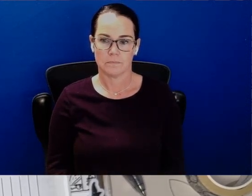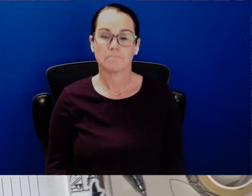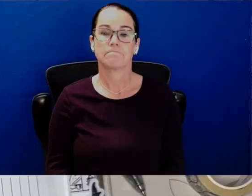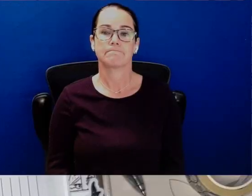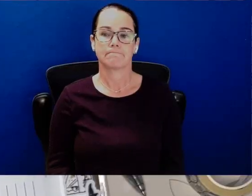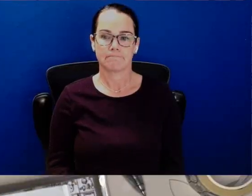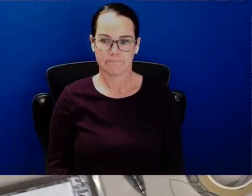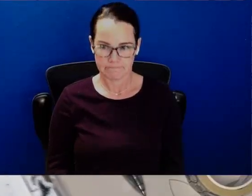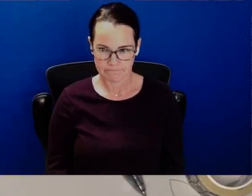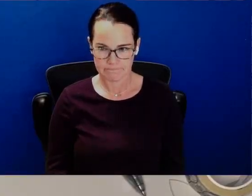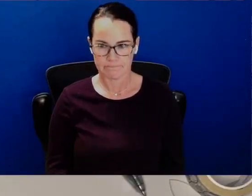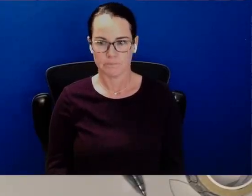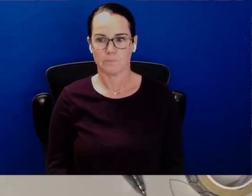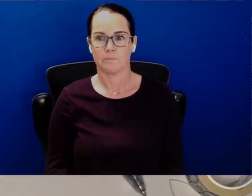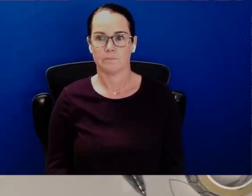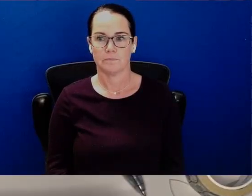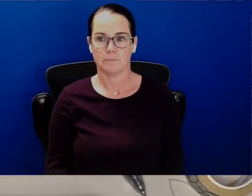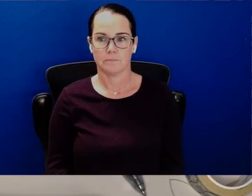All right.